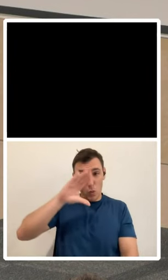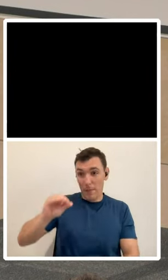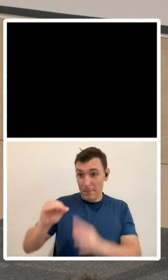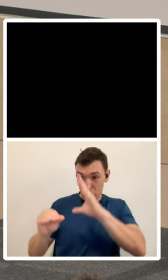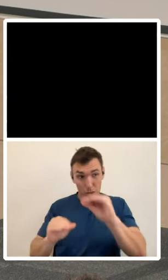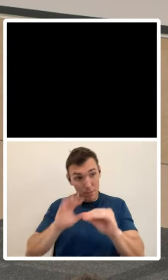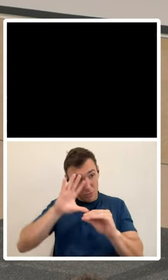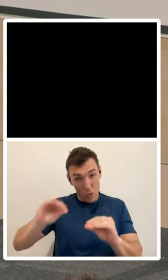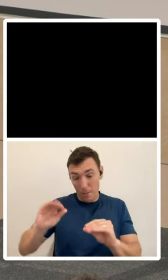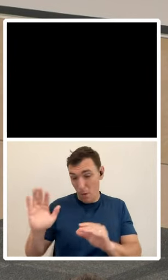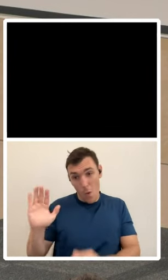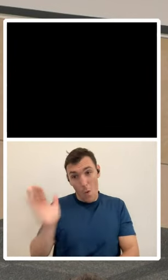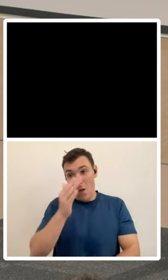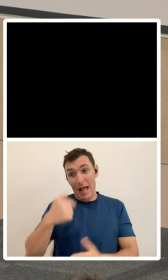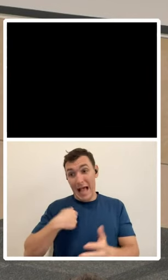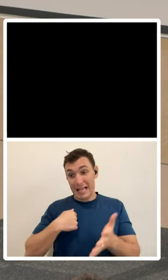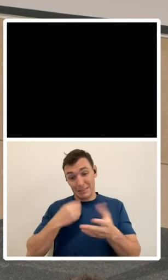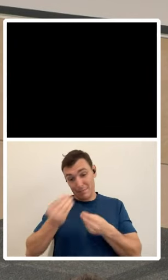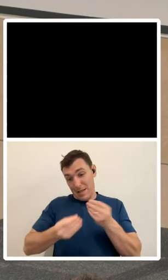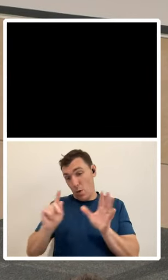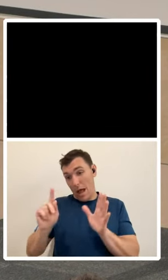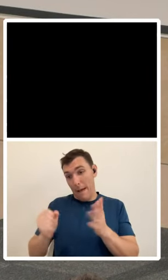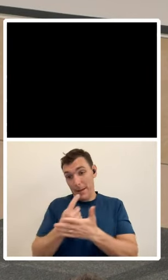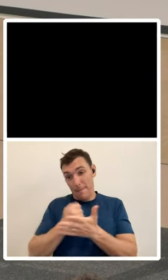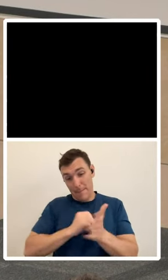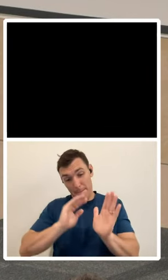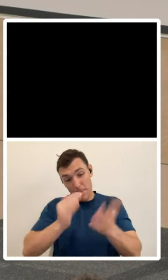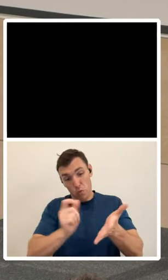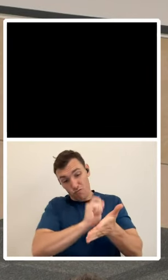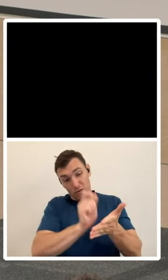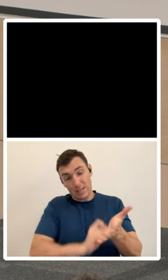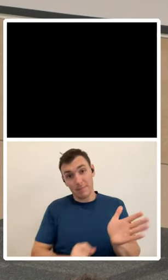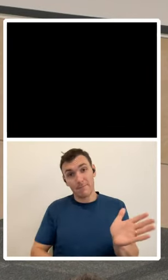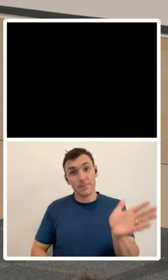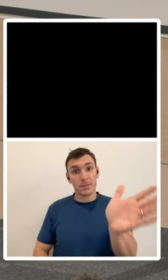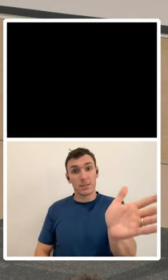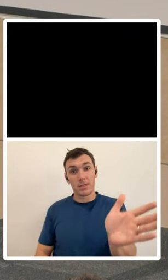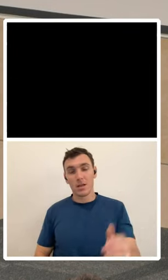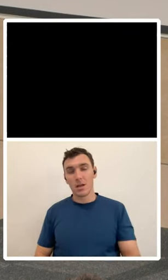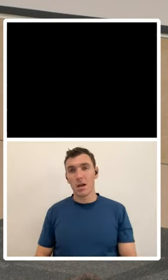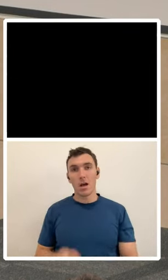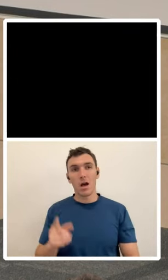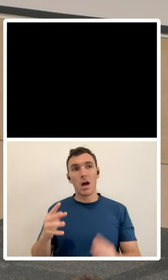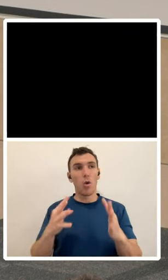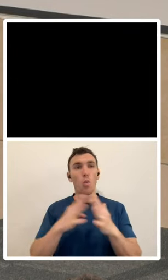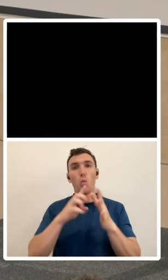And Wizard said, this is just the kind of bullshit I knew you would do.